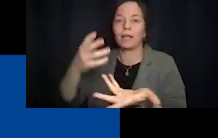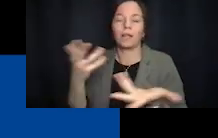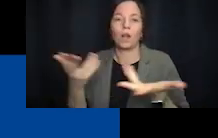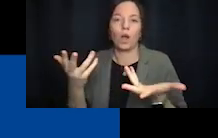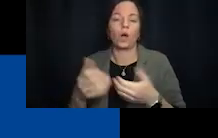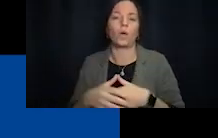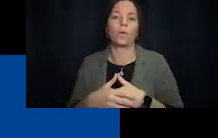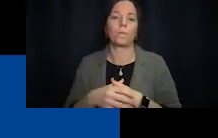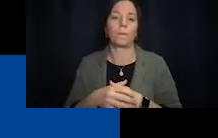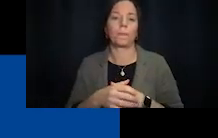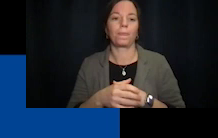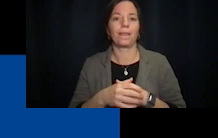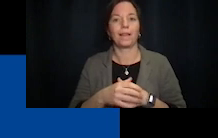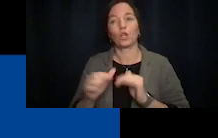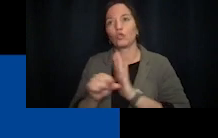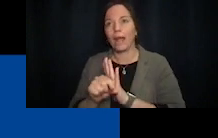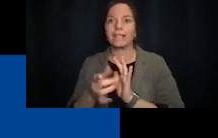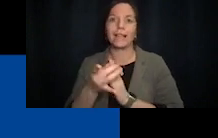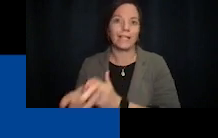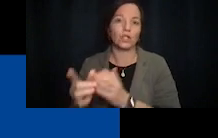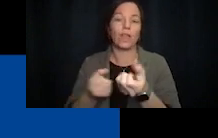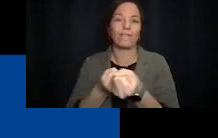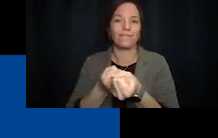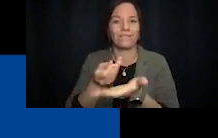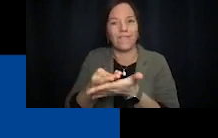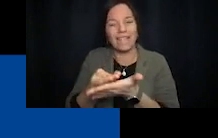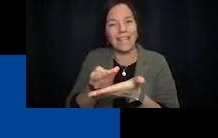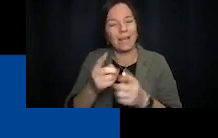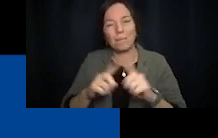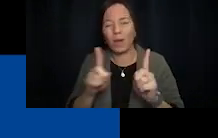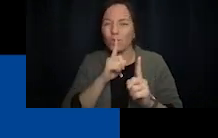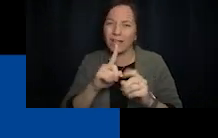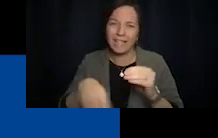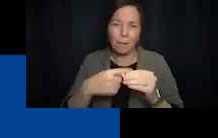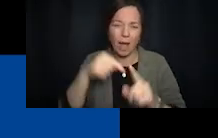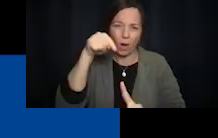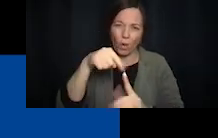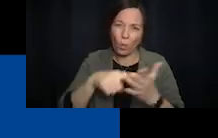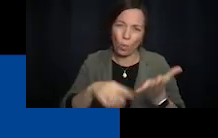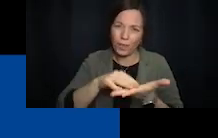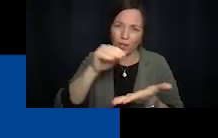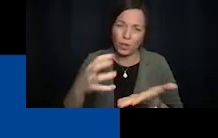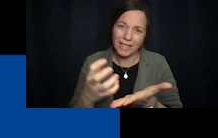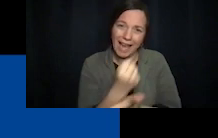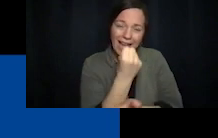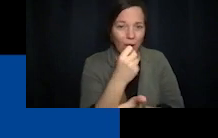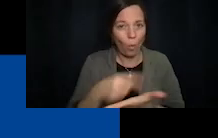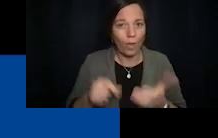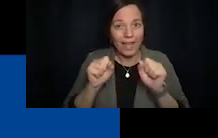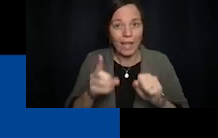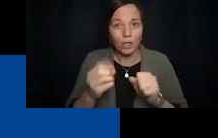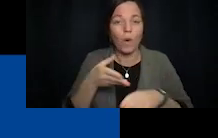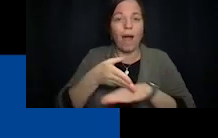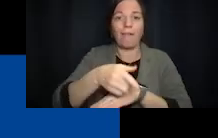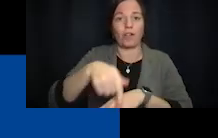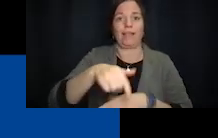especially so often to the funding conversation, but really so much more around what are our students learning, gaining, and able to do when they leave our